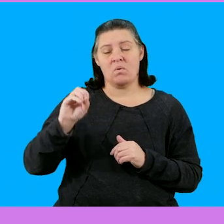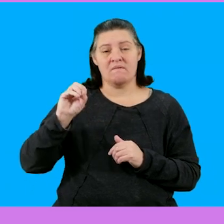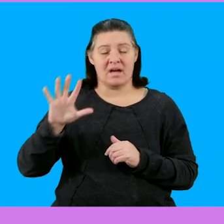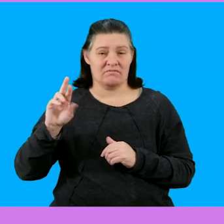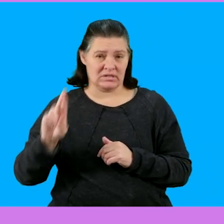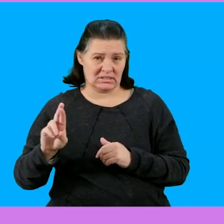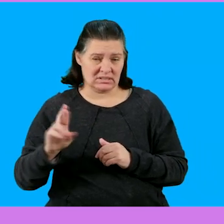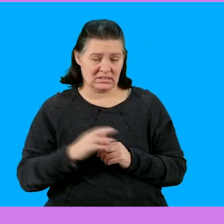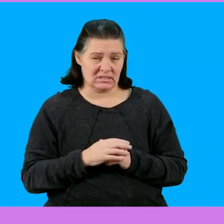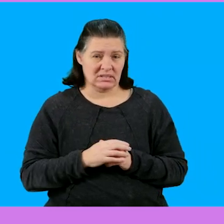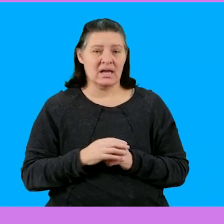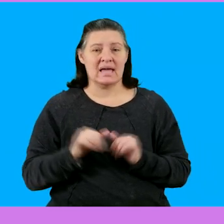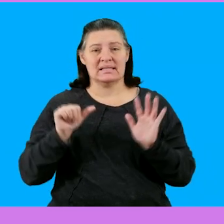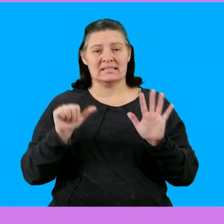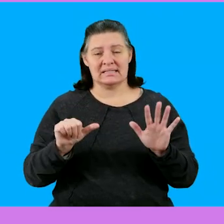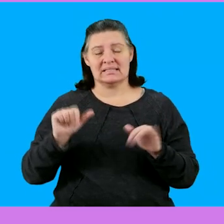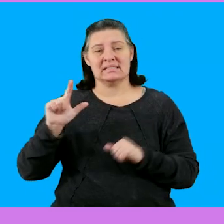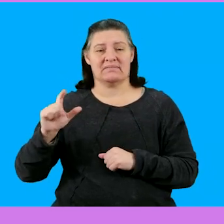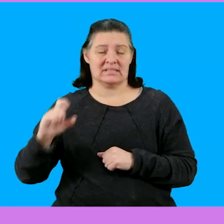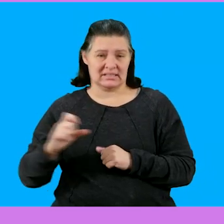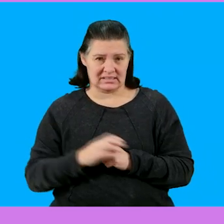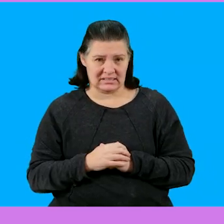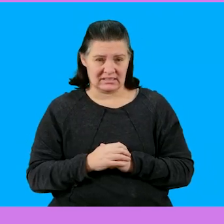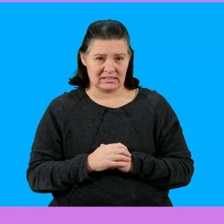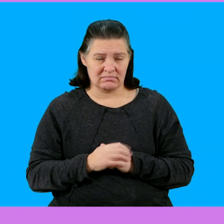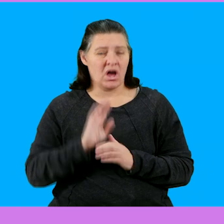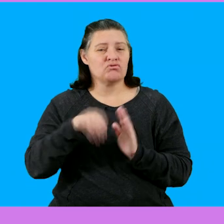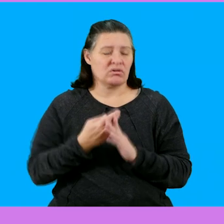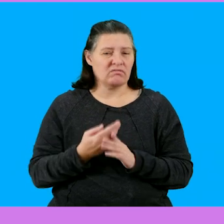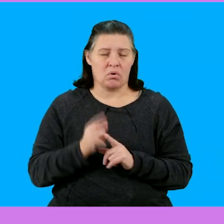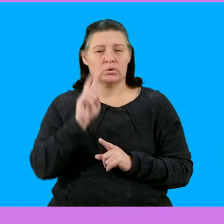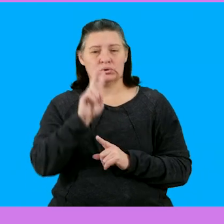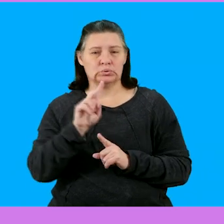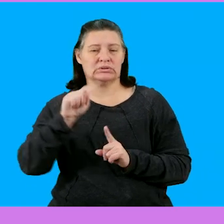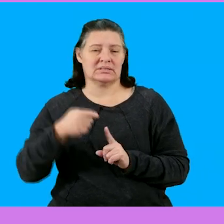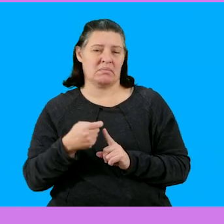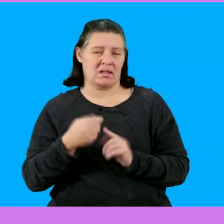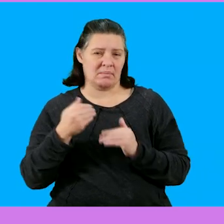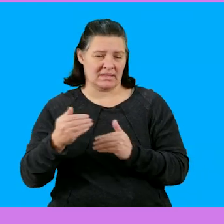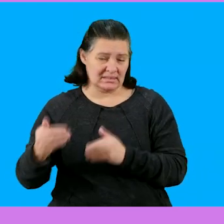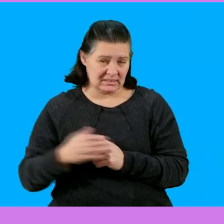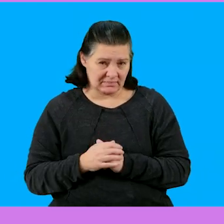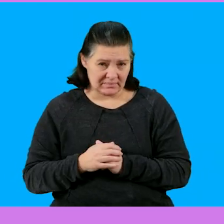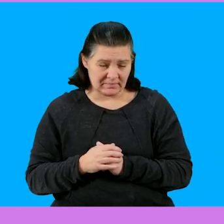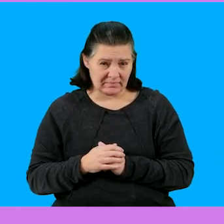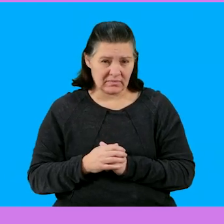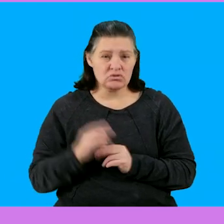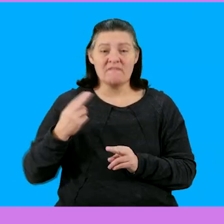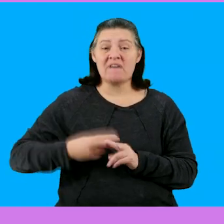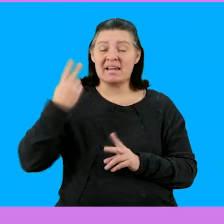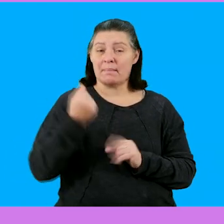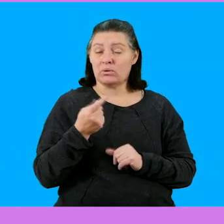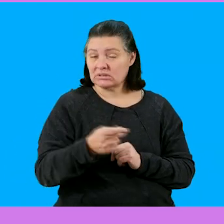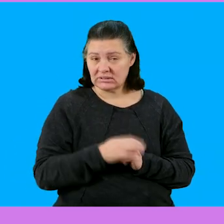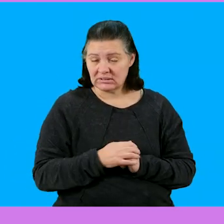12,505 rand and 67 cents. I'm going to round it off straight away to 2 decimal places, right? So what is the final amount in